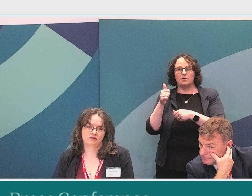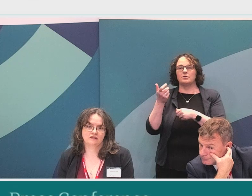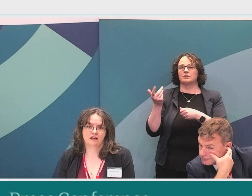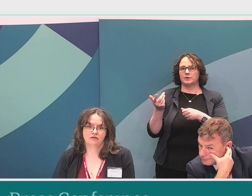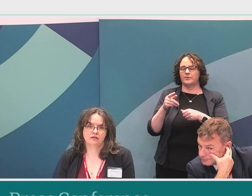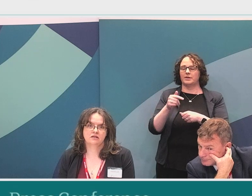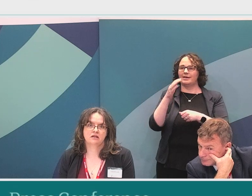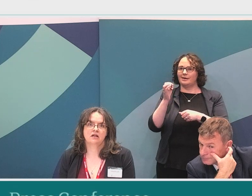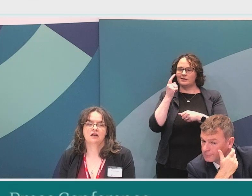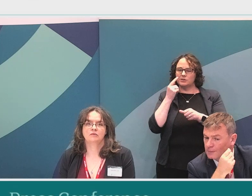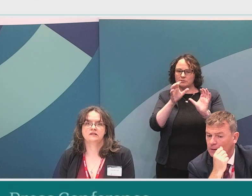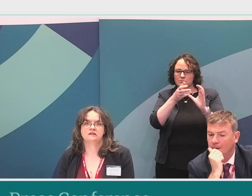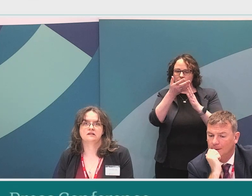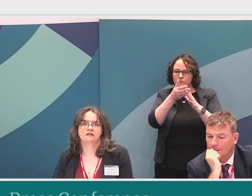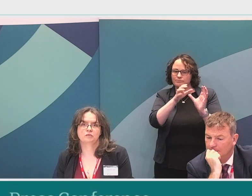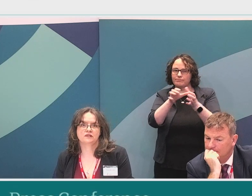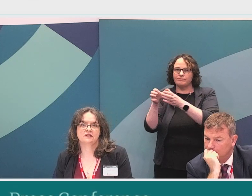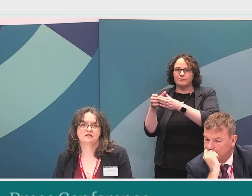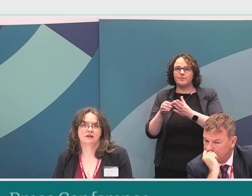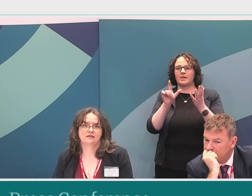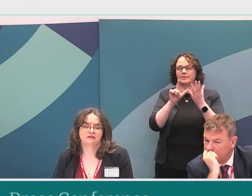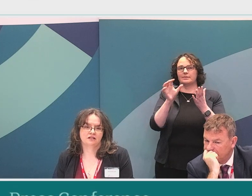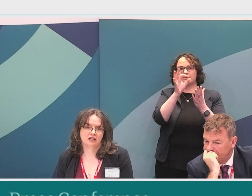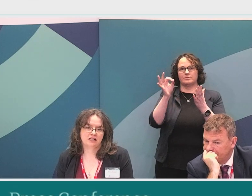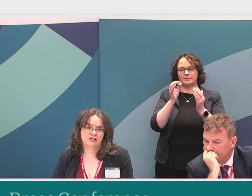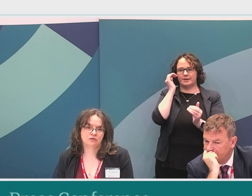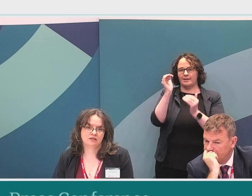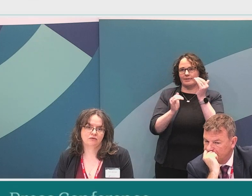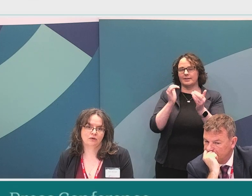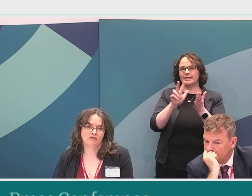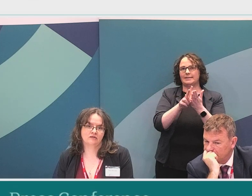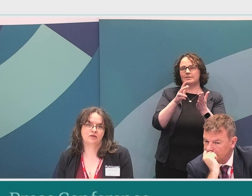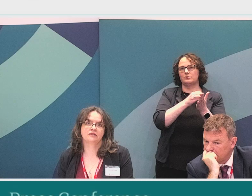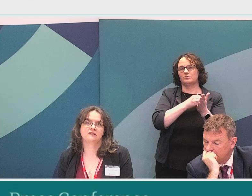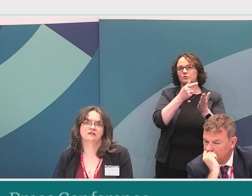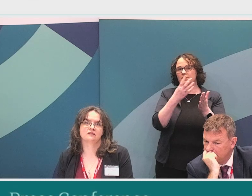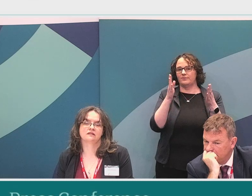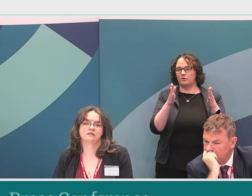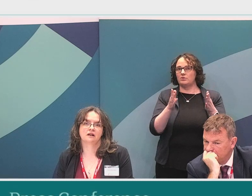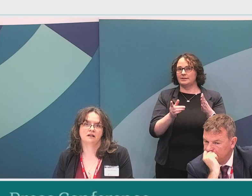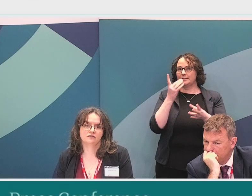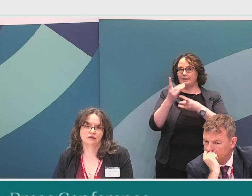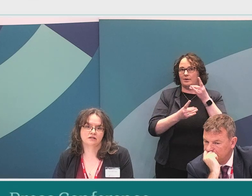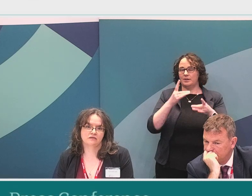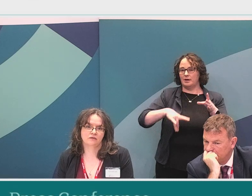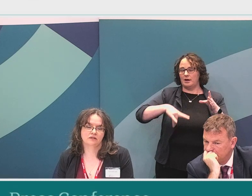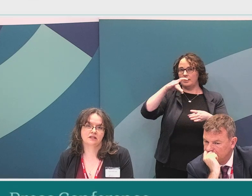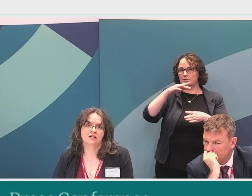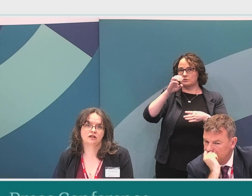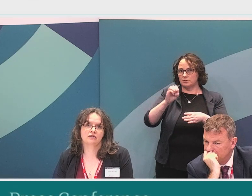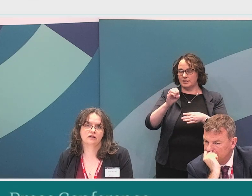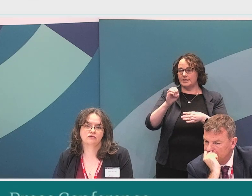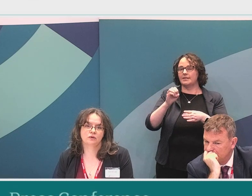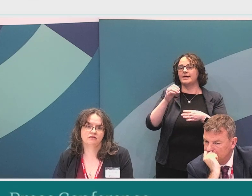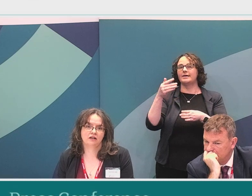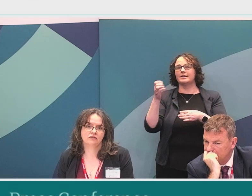for this category, and we can see 7% of adults aged 18 to 24 have experienced this. The highest rate is found in the age